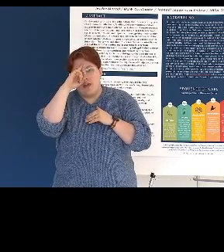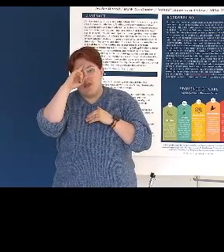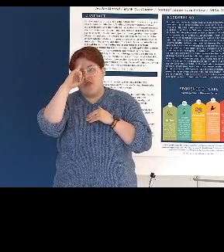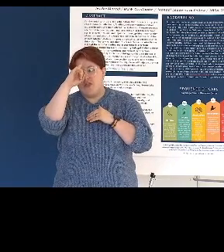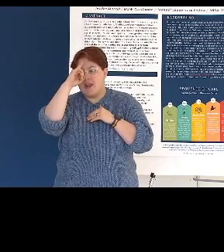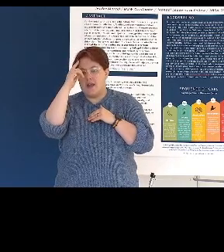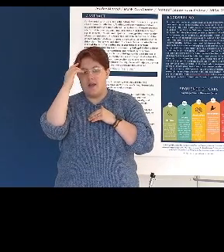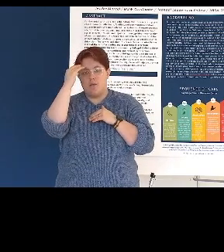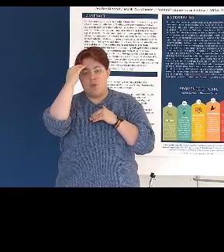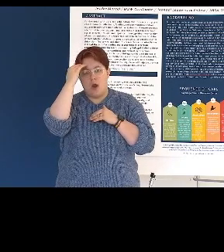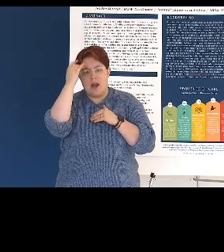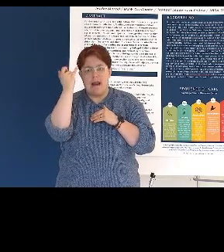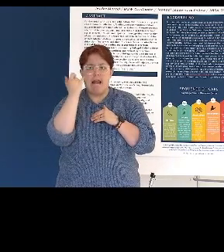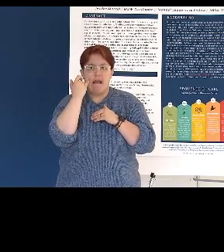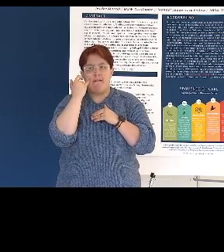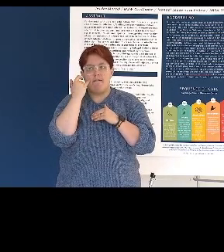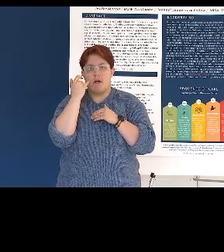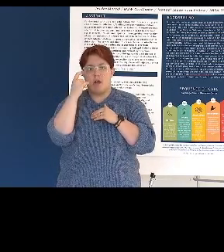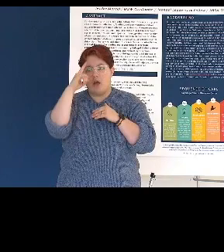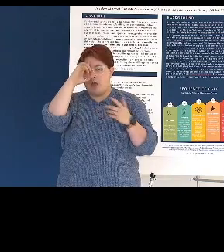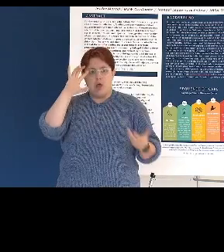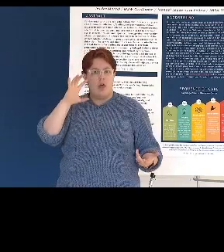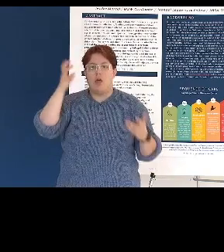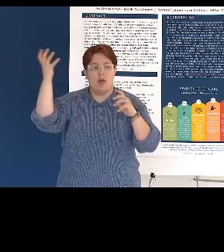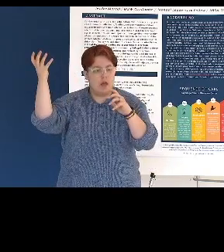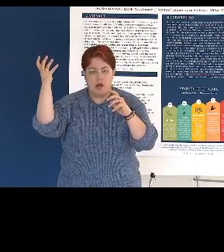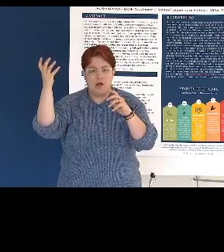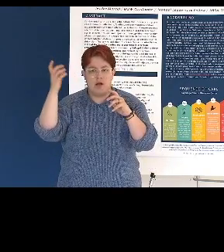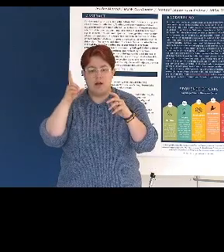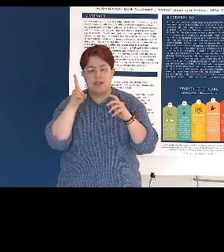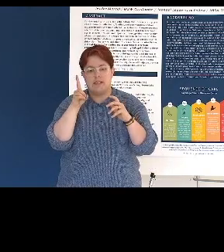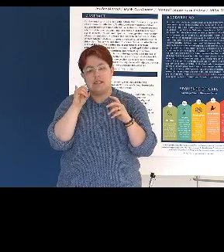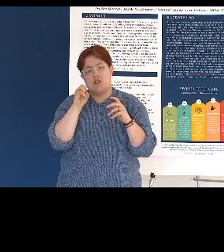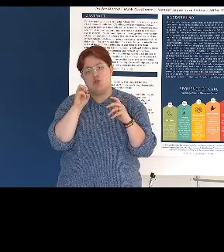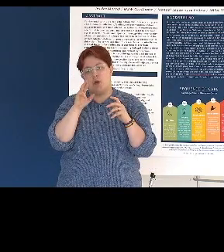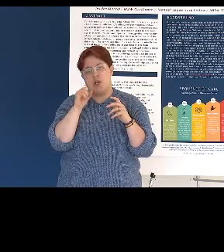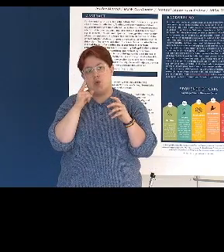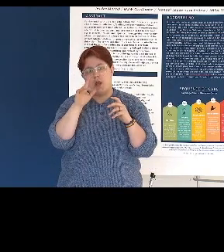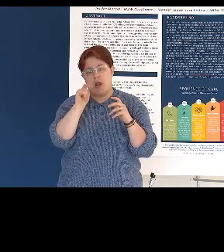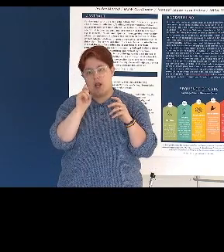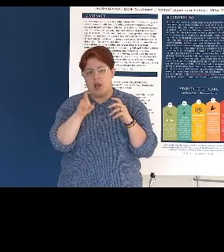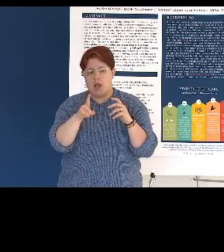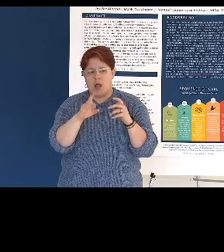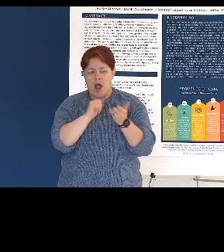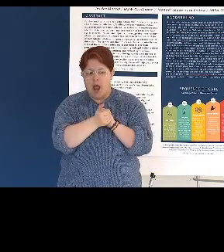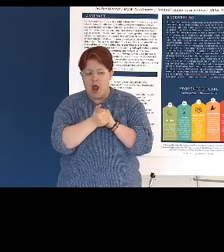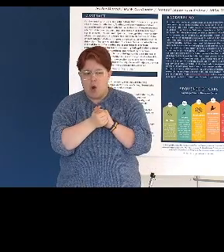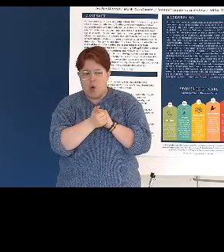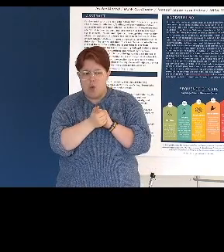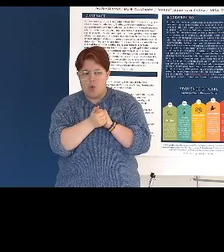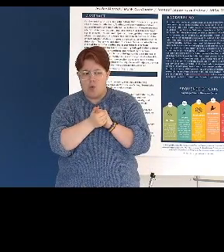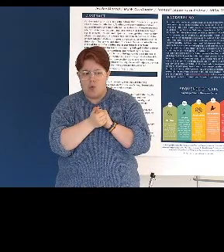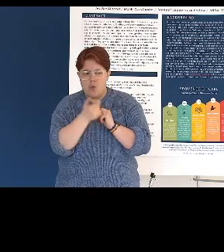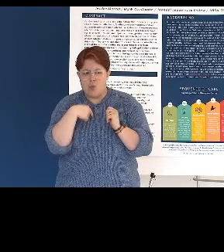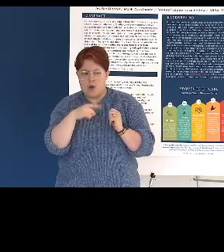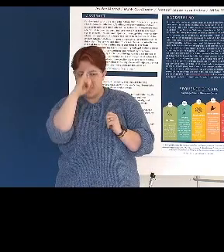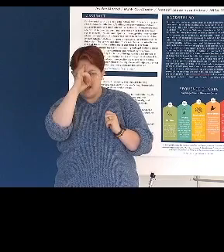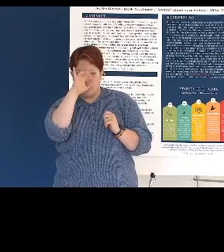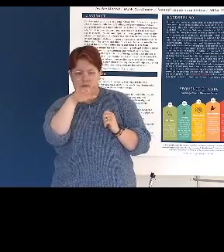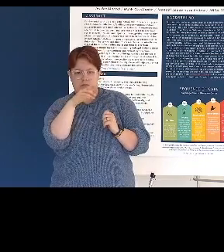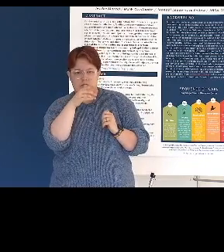is flipped and you're highly dysregulated, how do we expect the content to actually go